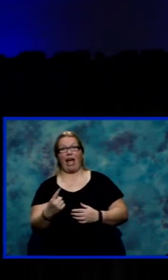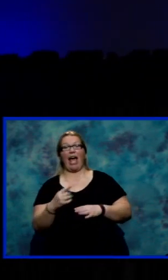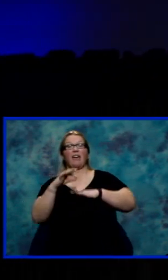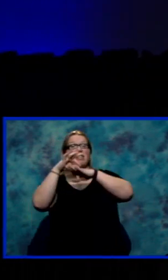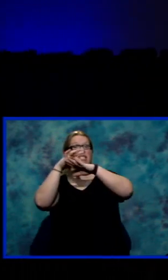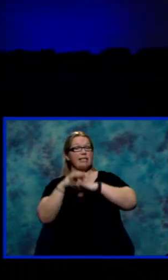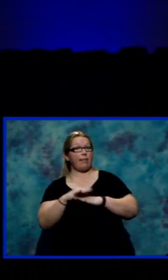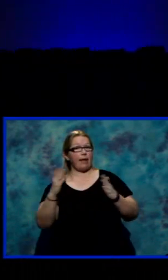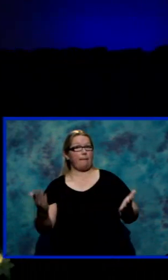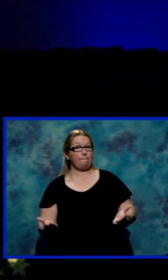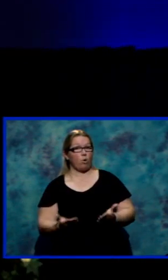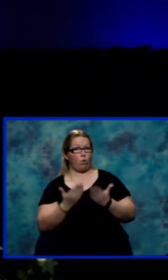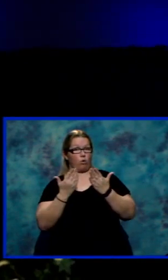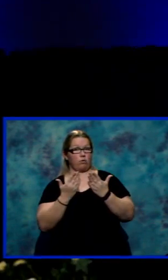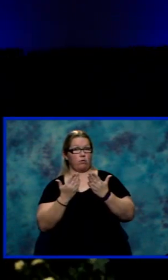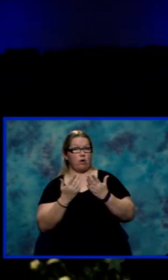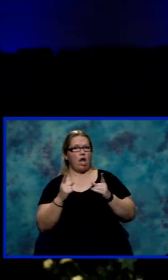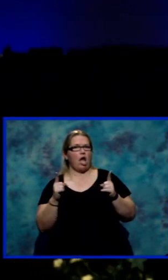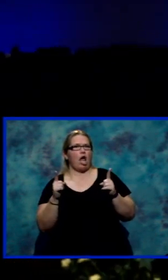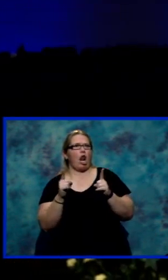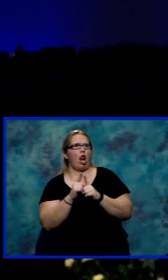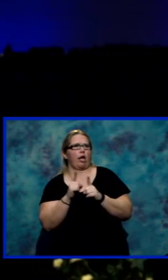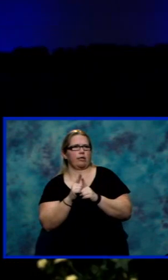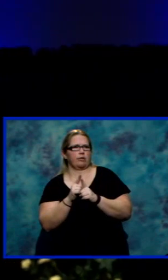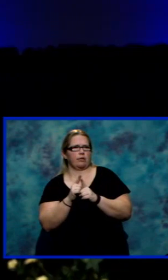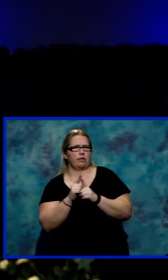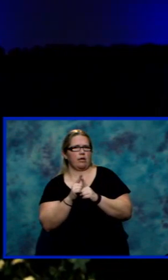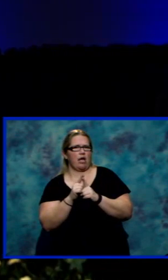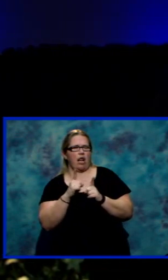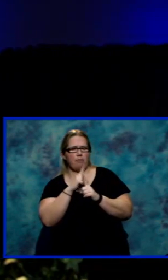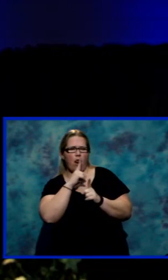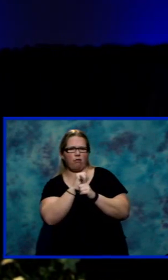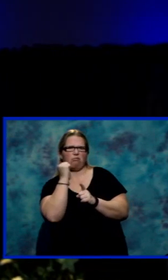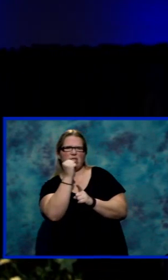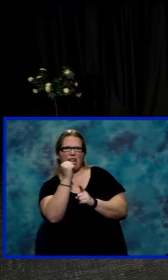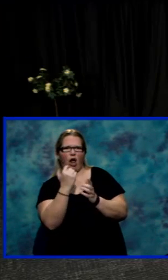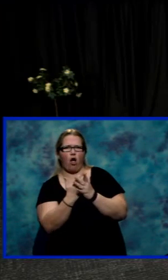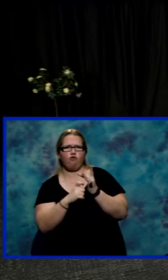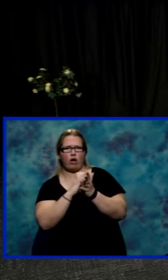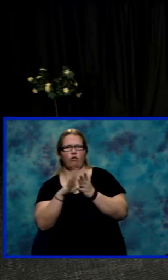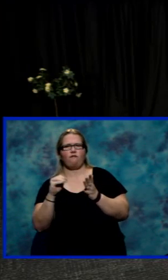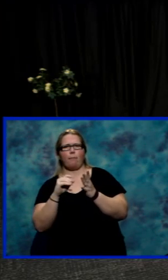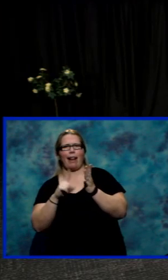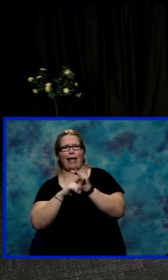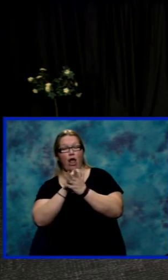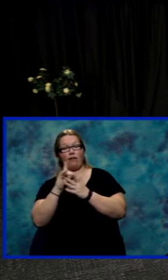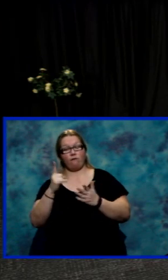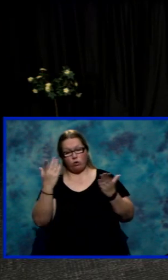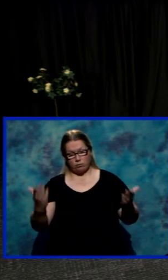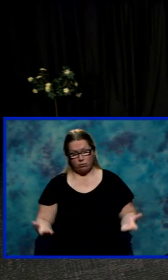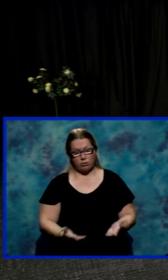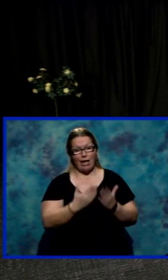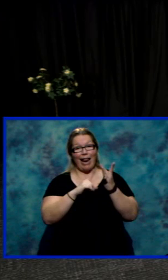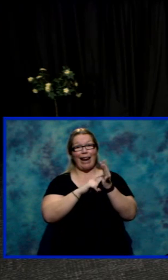are born are like little daggers of attacks against Rachel from Leah. The first child that's born, Leah,